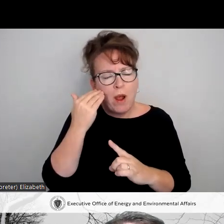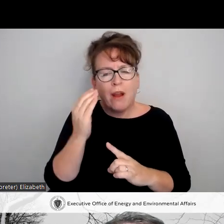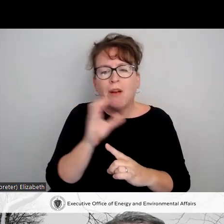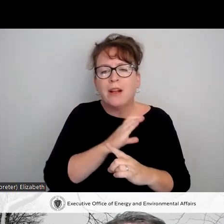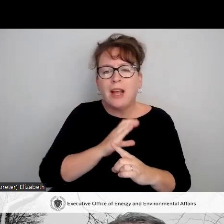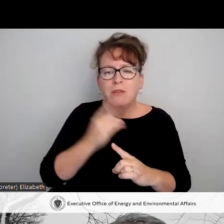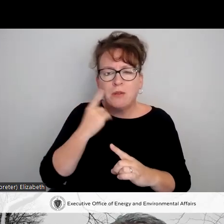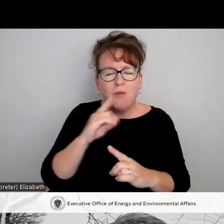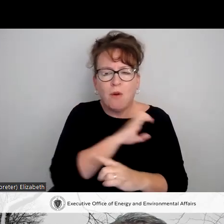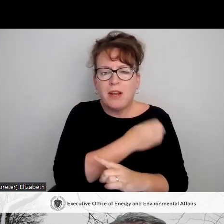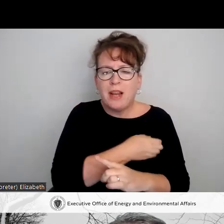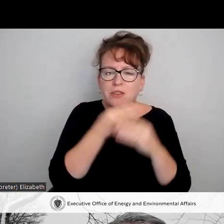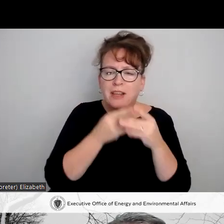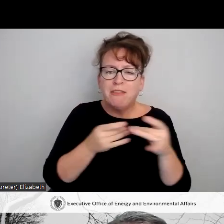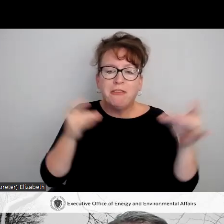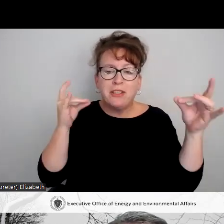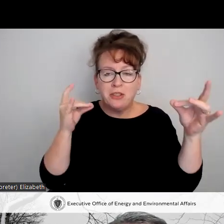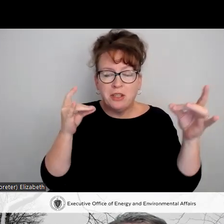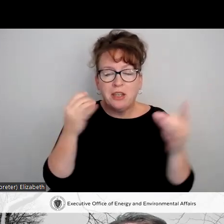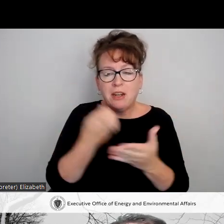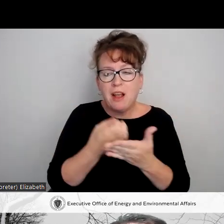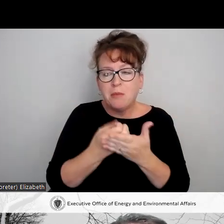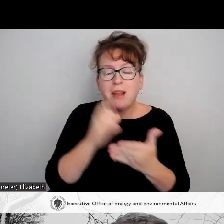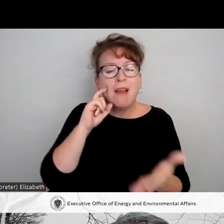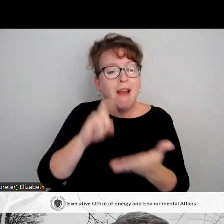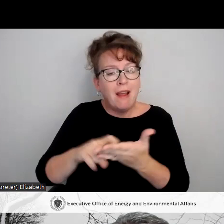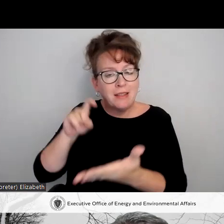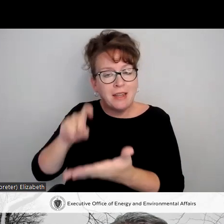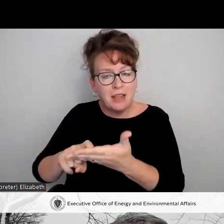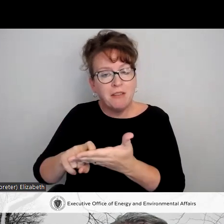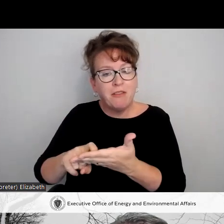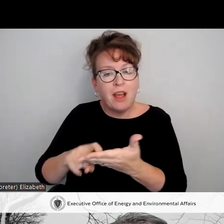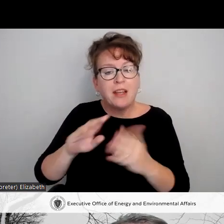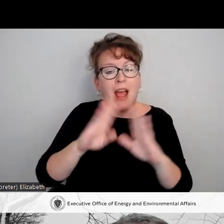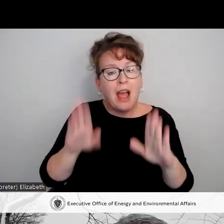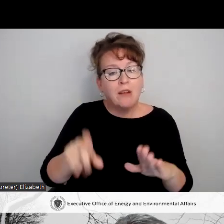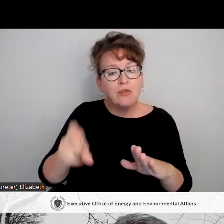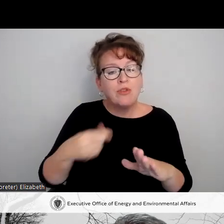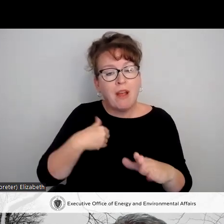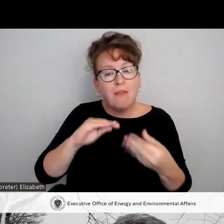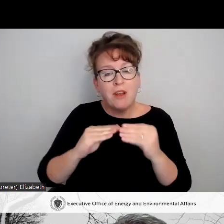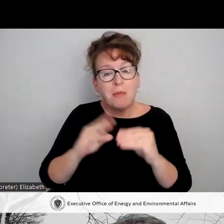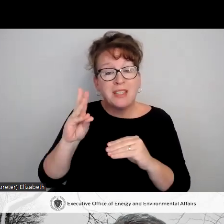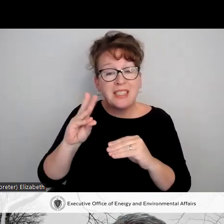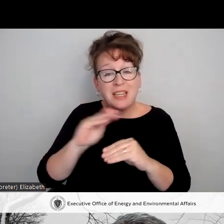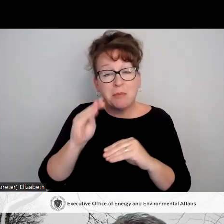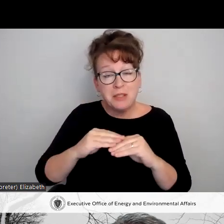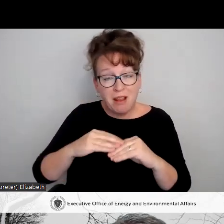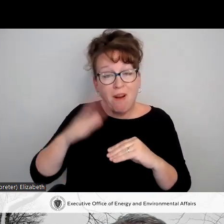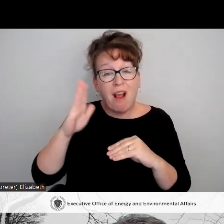has identified households with an energy burden of 6% or higher is a high energy burden